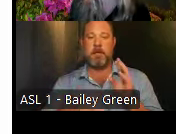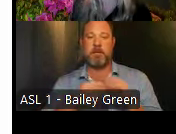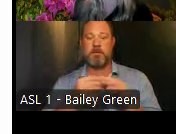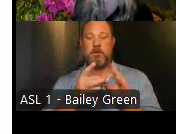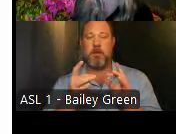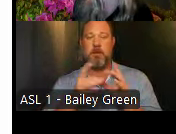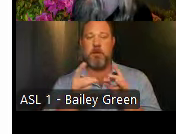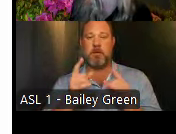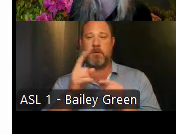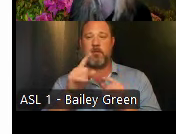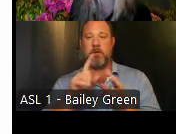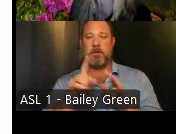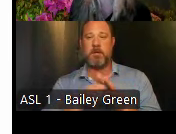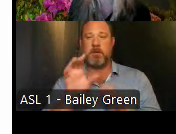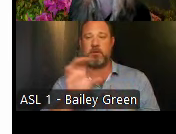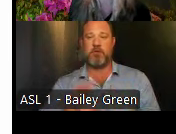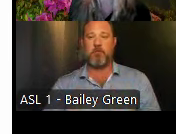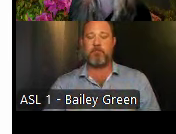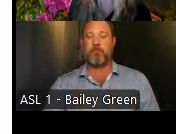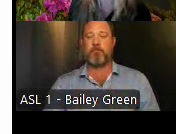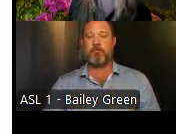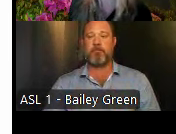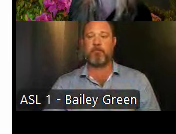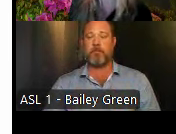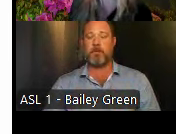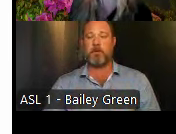comments from those attending via Zoom.